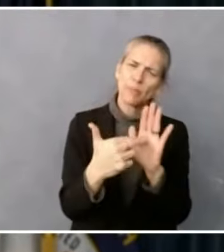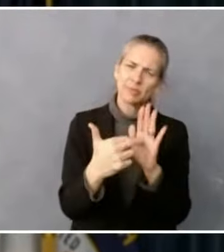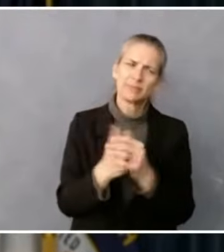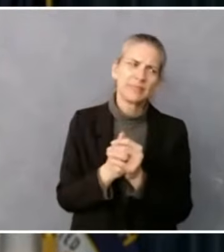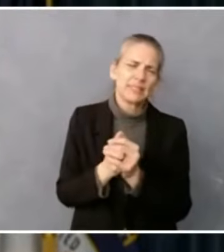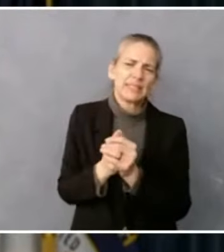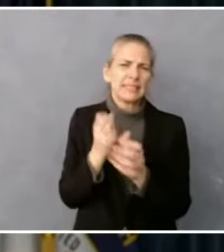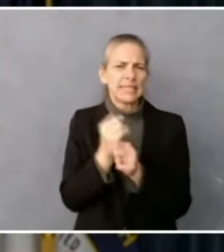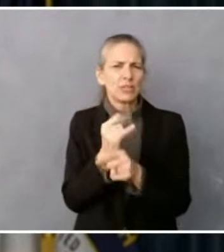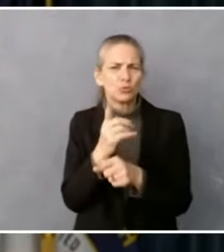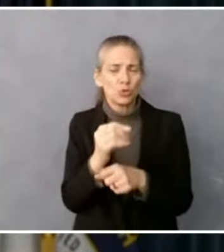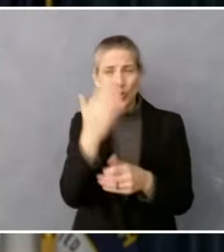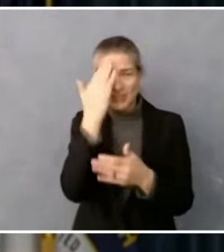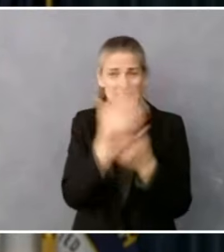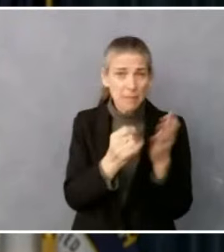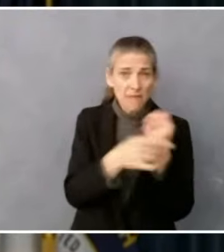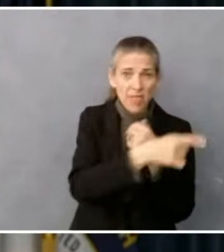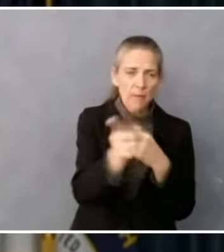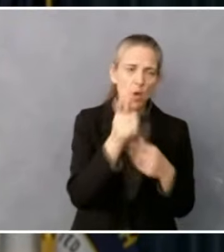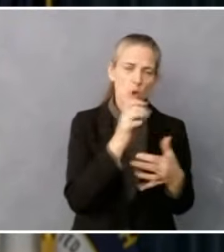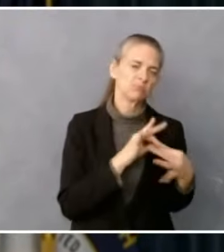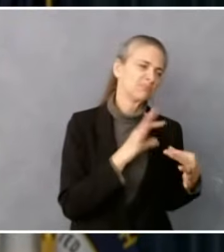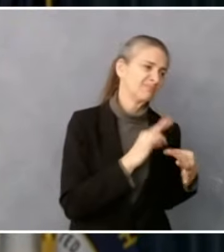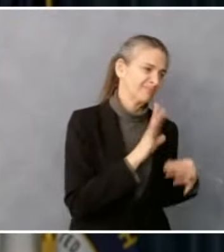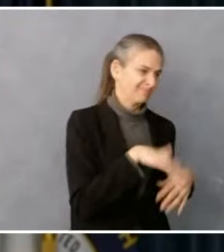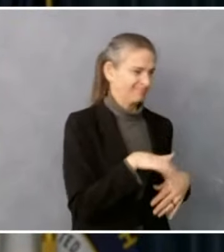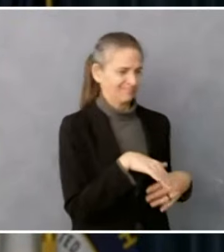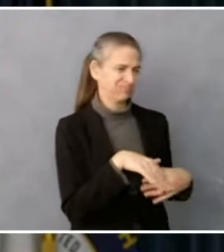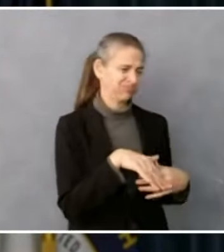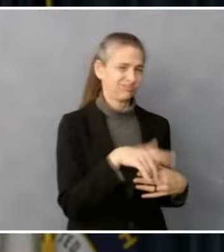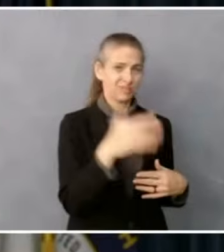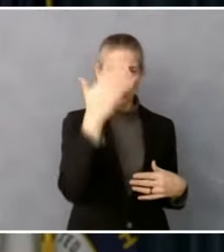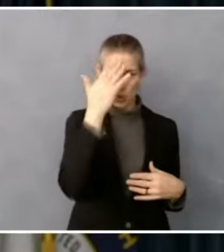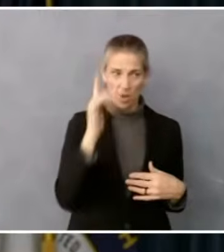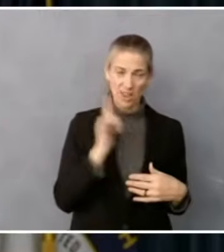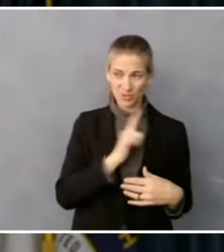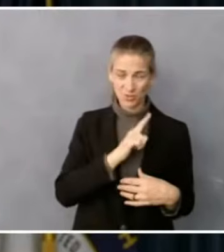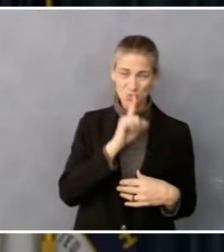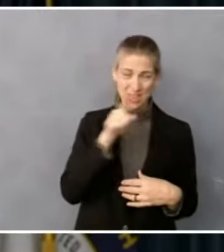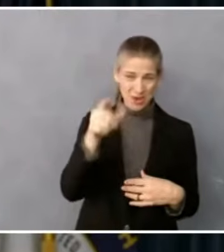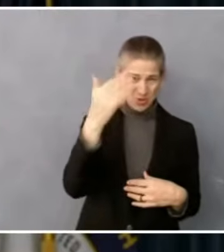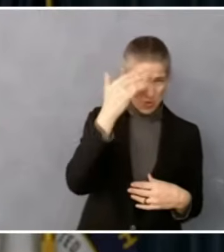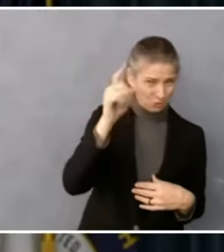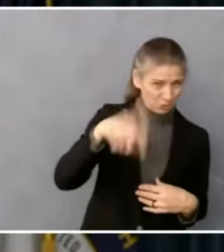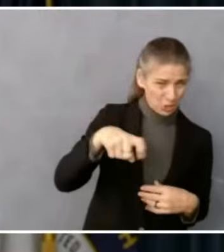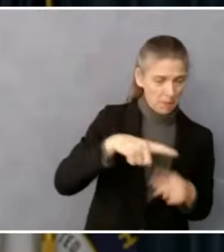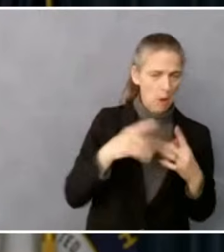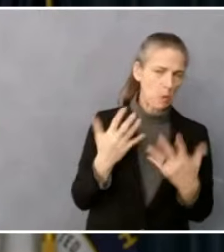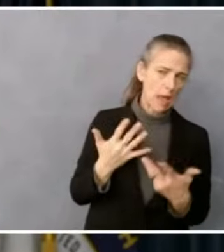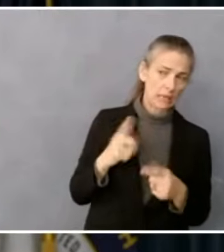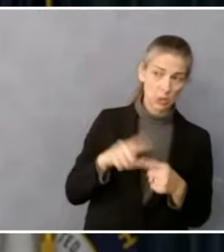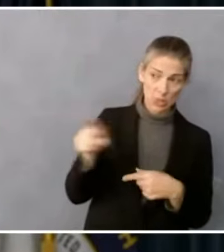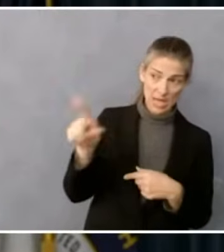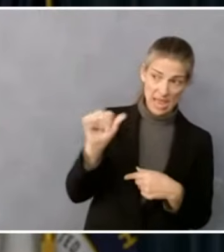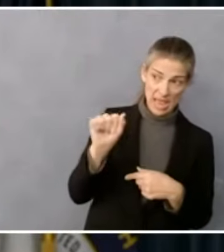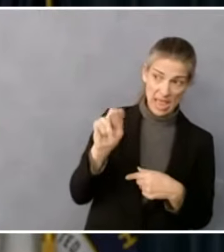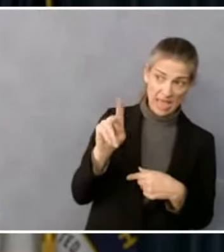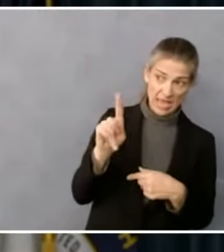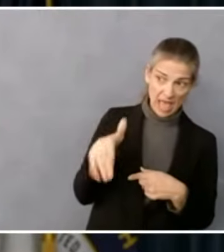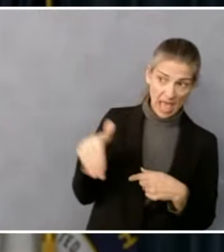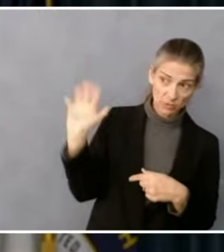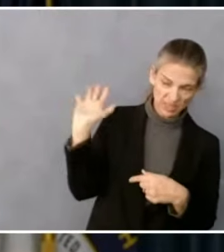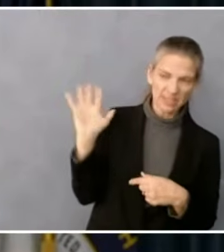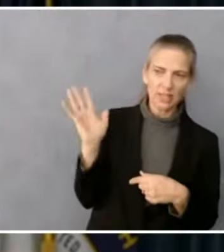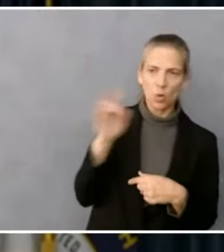whispers out there that a lot of our legislators know this should be done, but they're going to wait until I'm no longer governor. That is at least 2